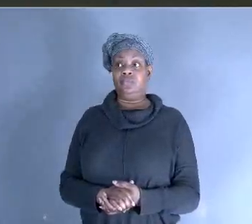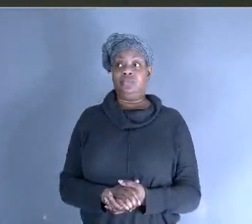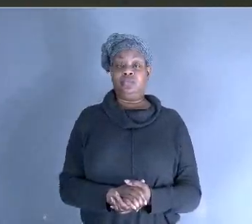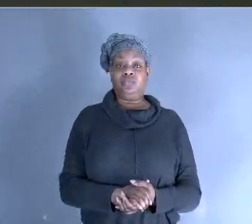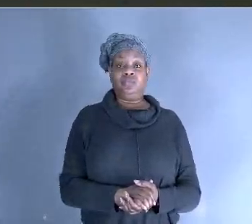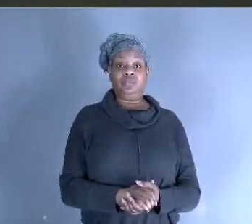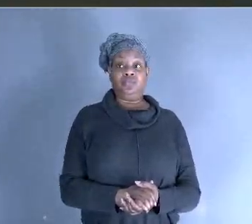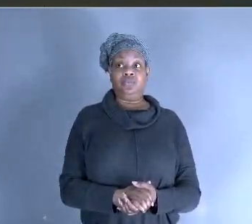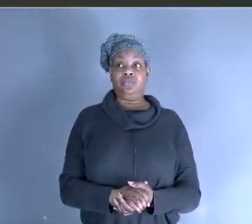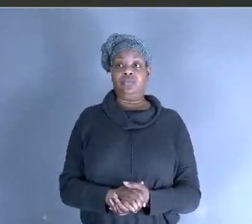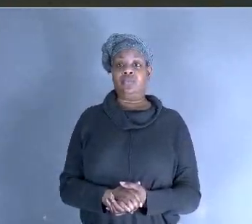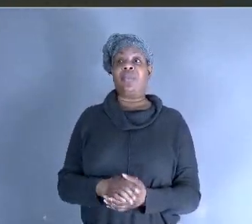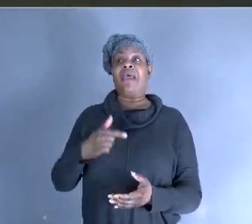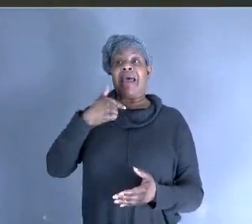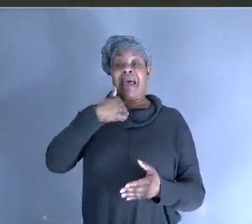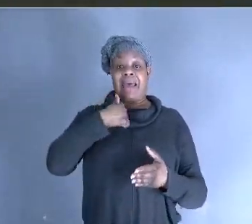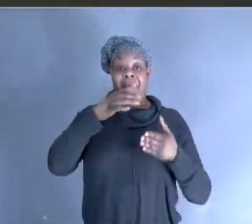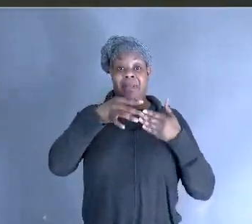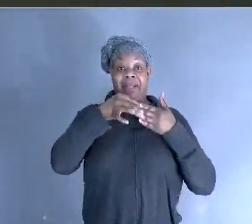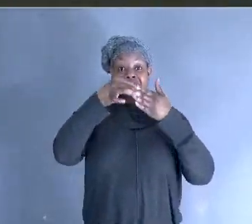someone say I'm a leader